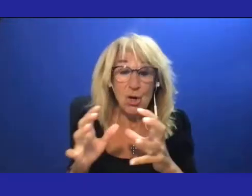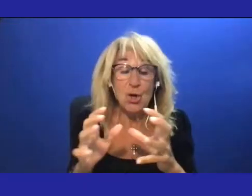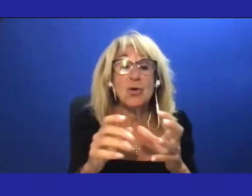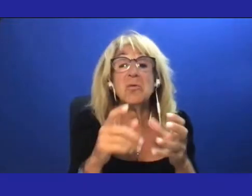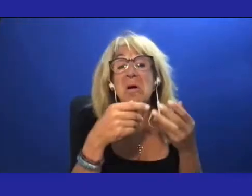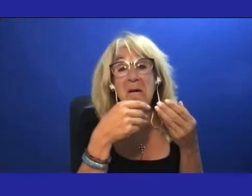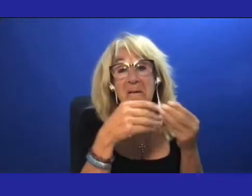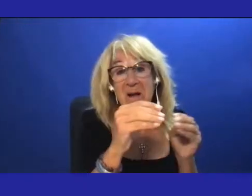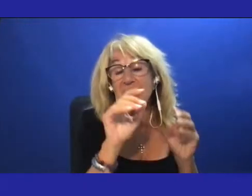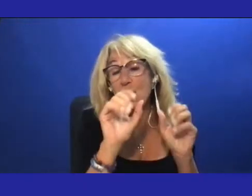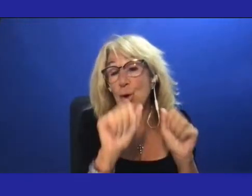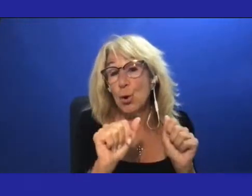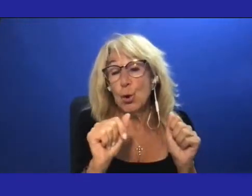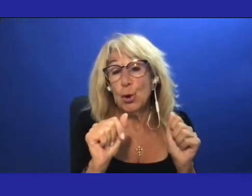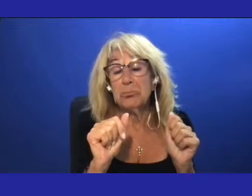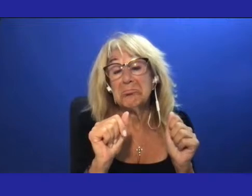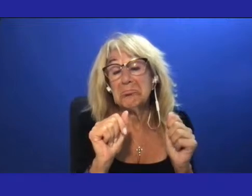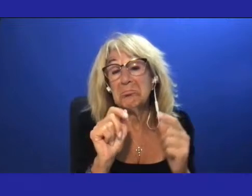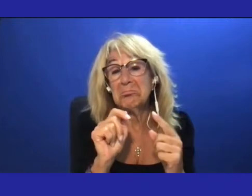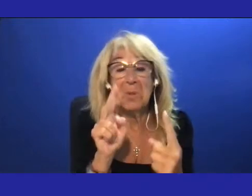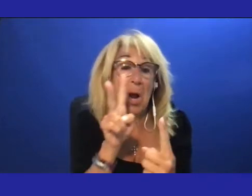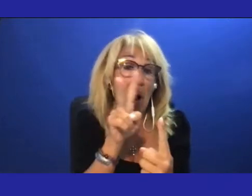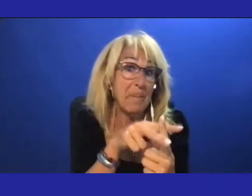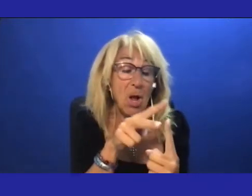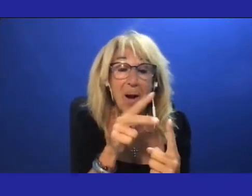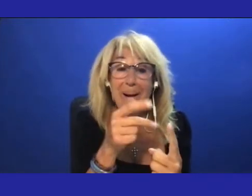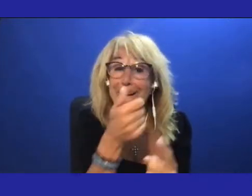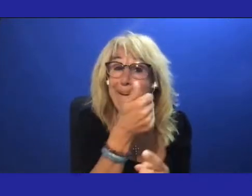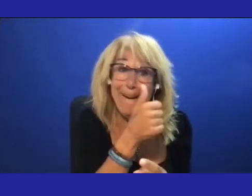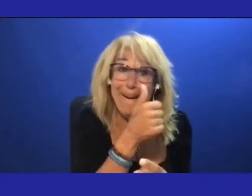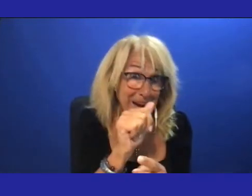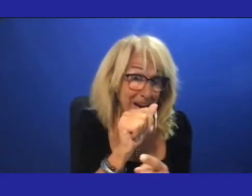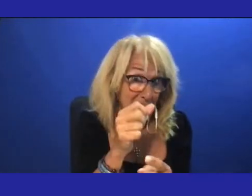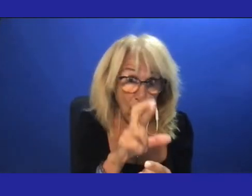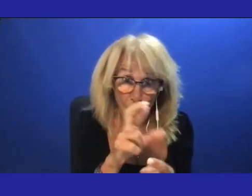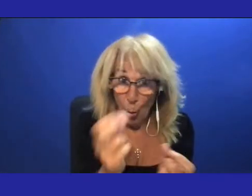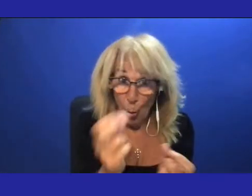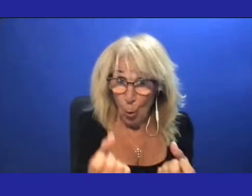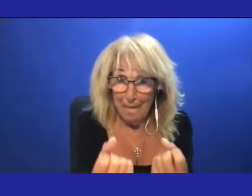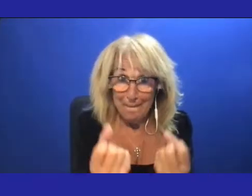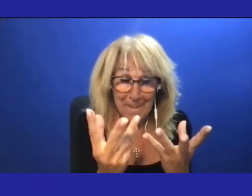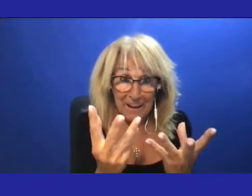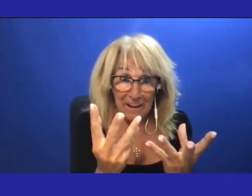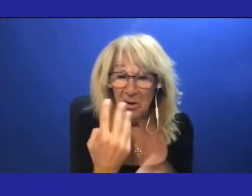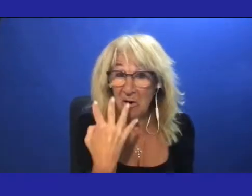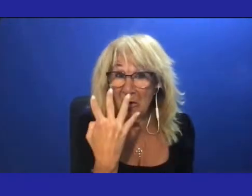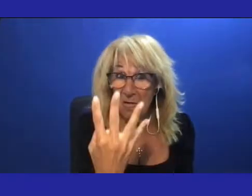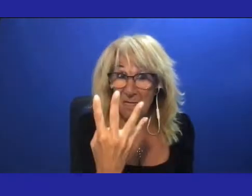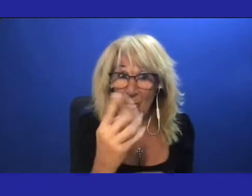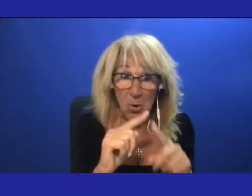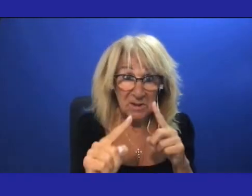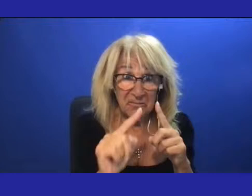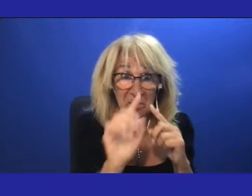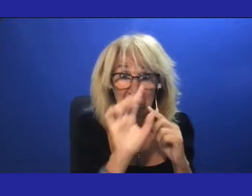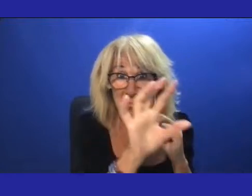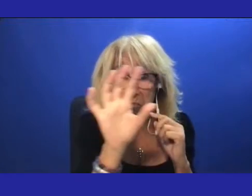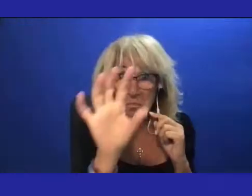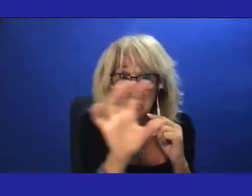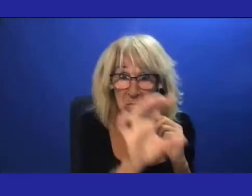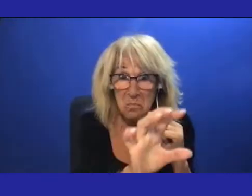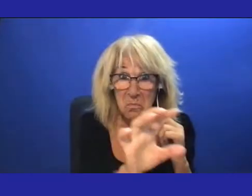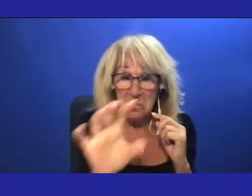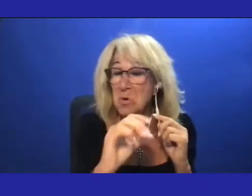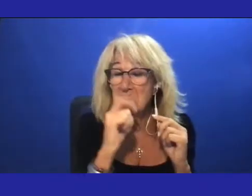applied for any or many of these 4 scopes of work. So it wasn't necessary that they would apply to all